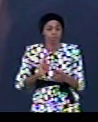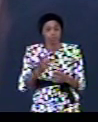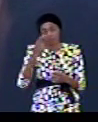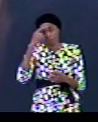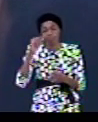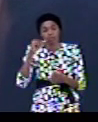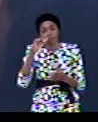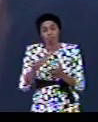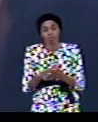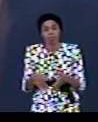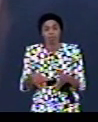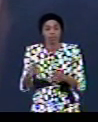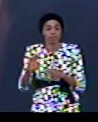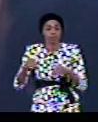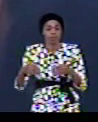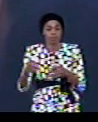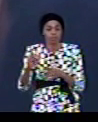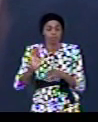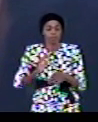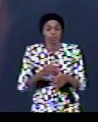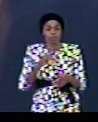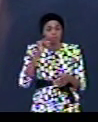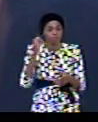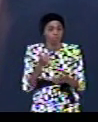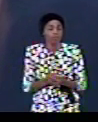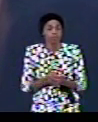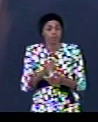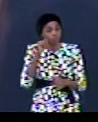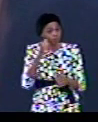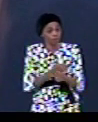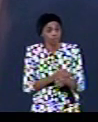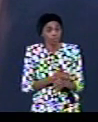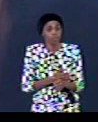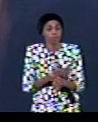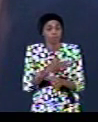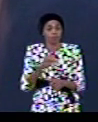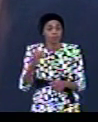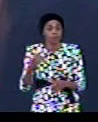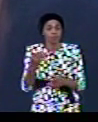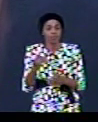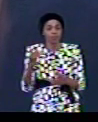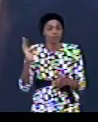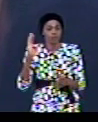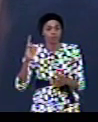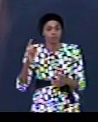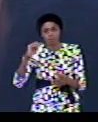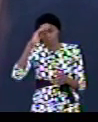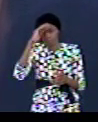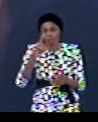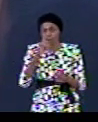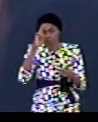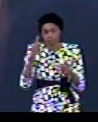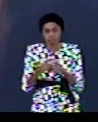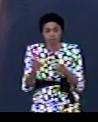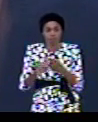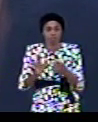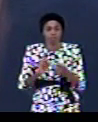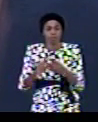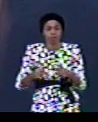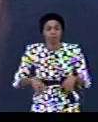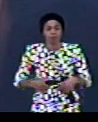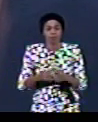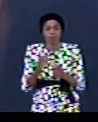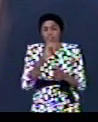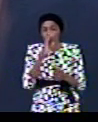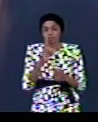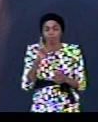wives, and let us give them our daughters. Only herein will the men consent unto us for to dwell with us, to be one